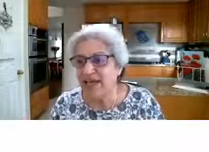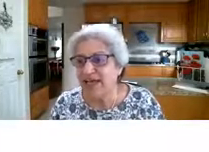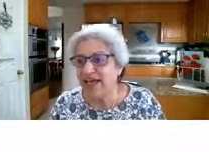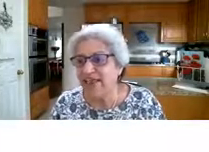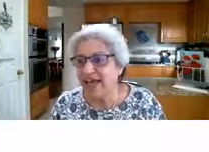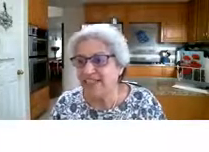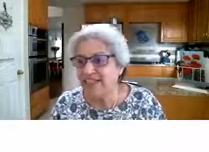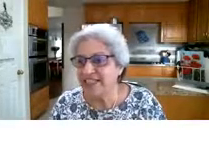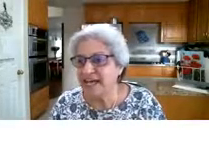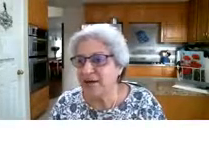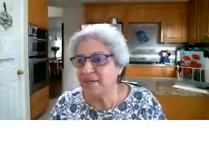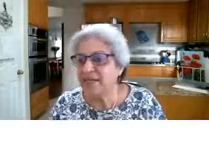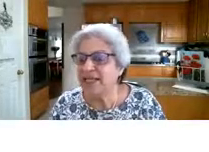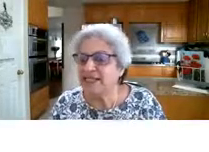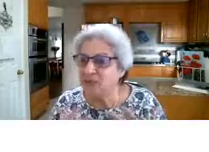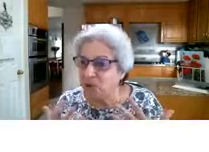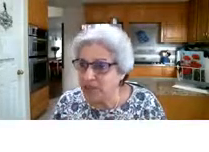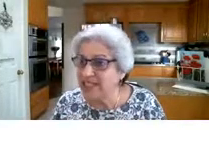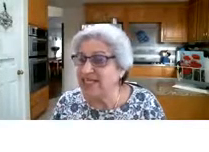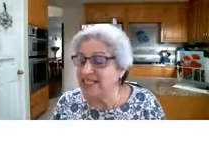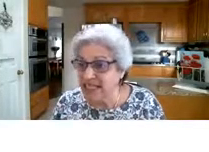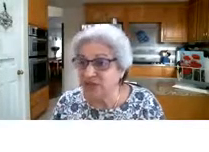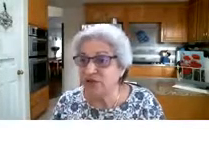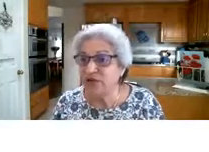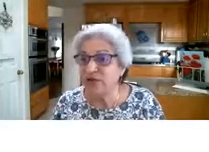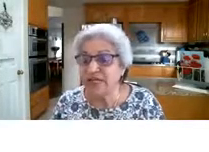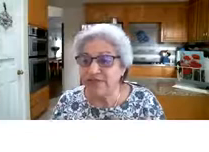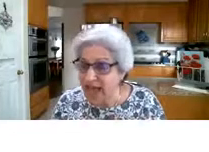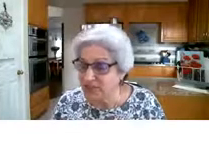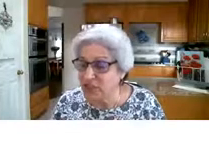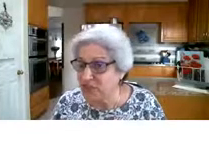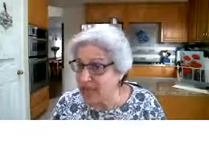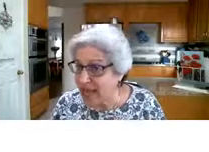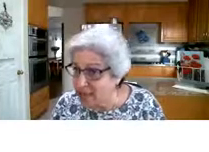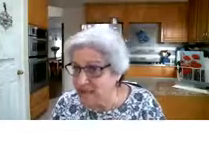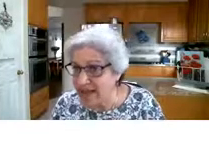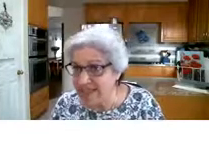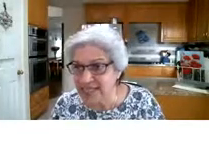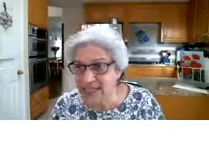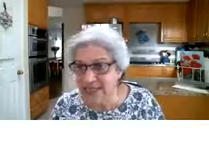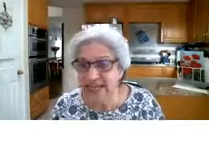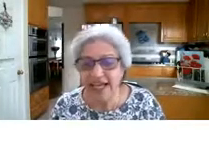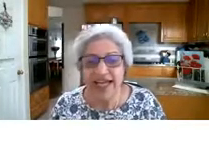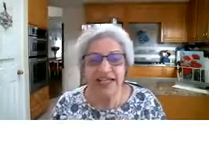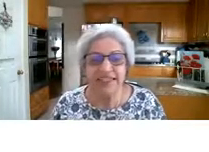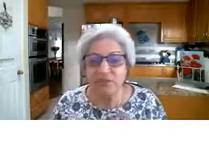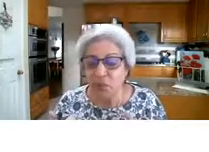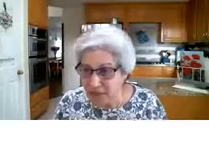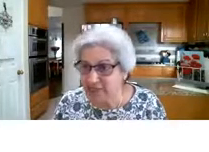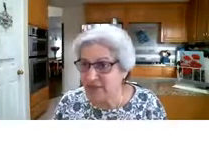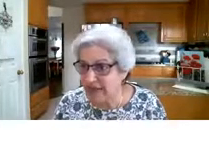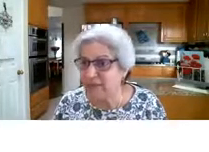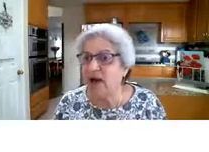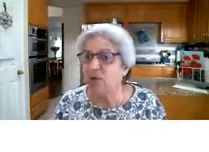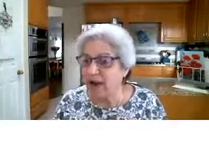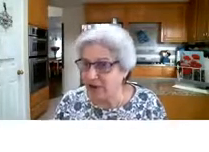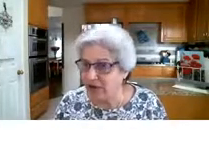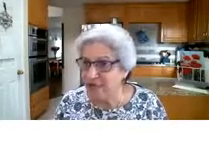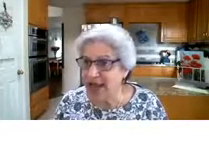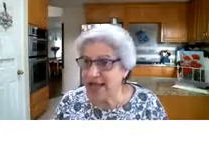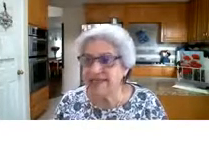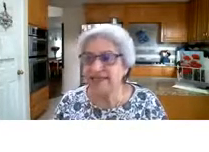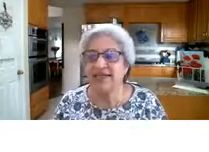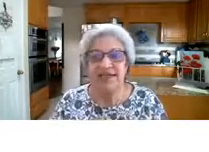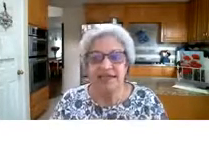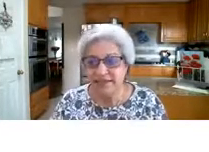from, that it's important to continue, even after you get your vaccine, it's important to think about